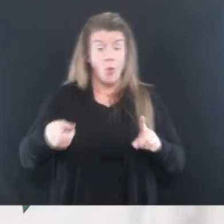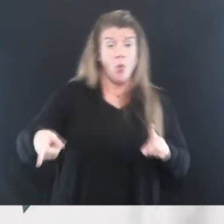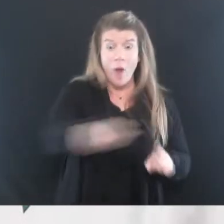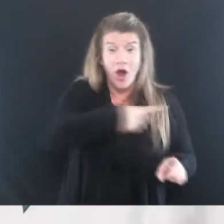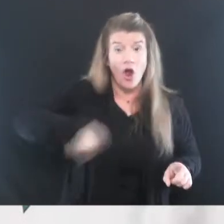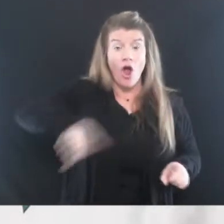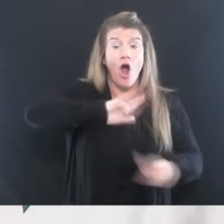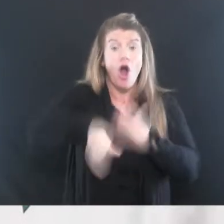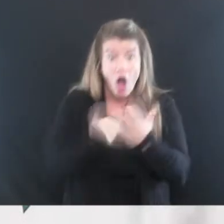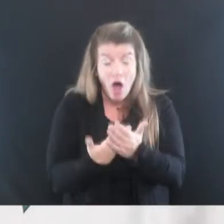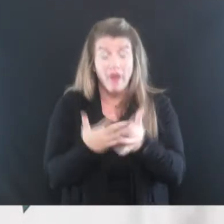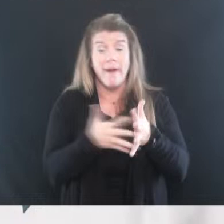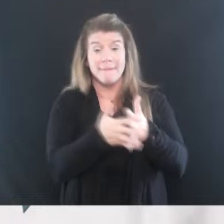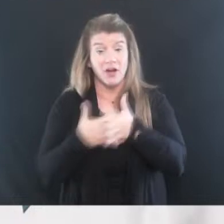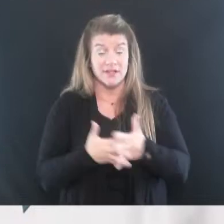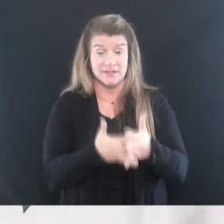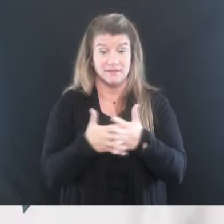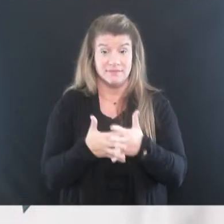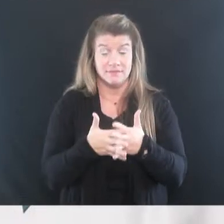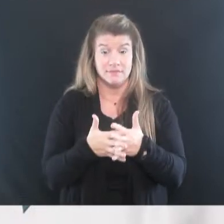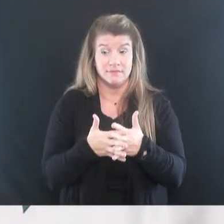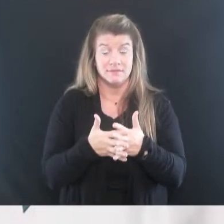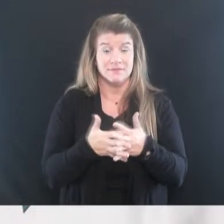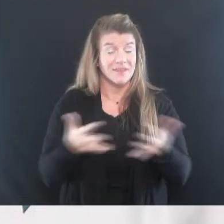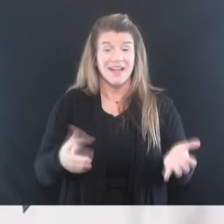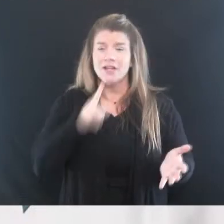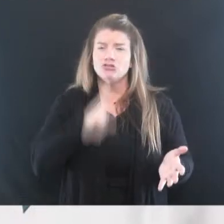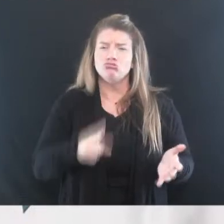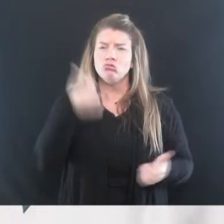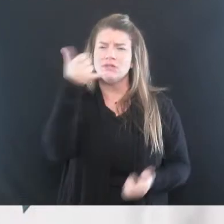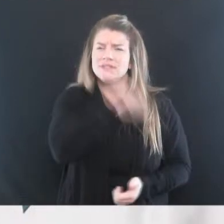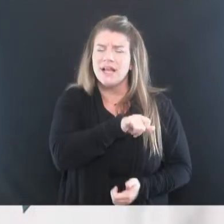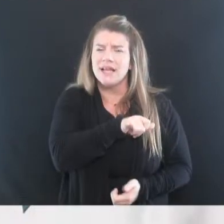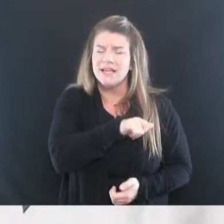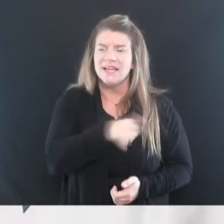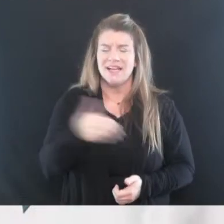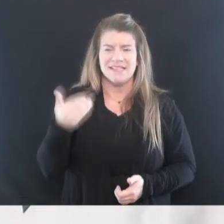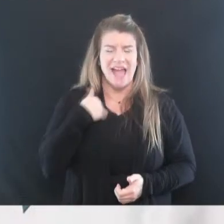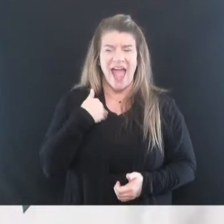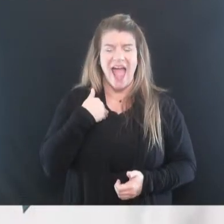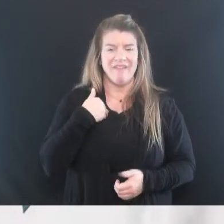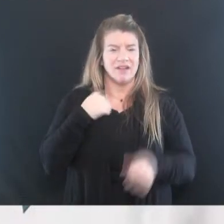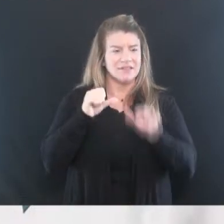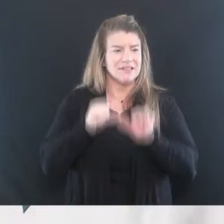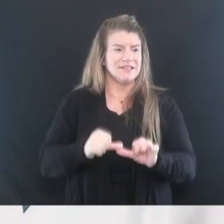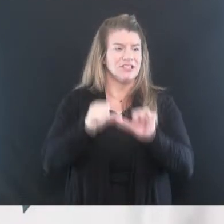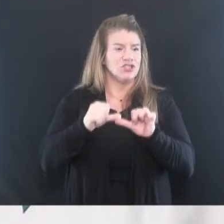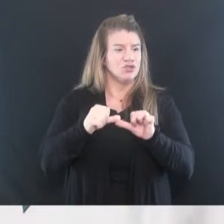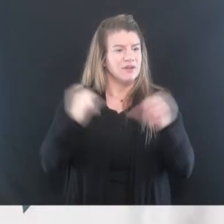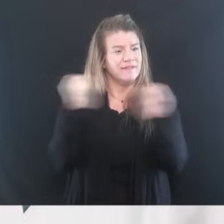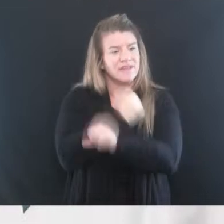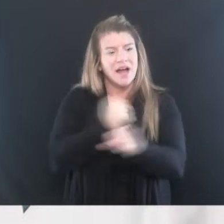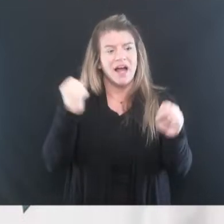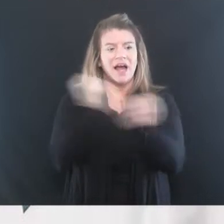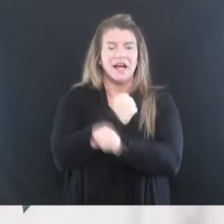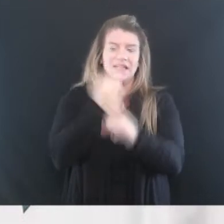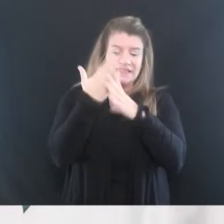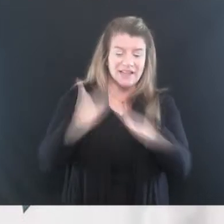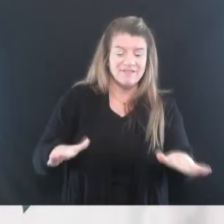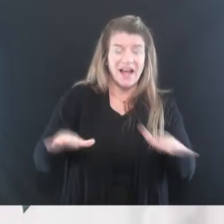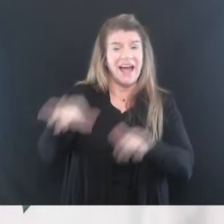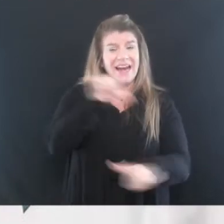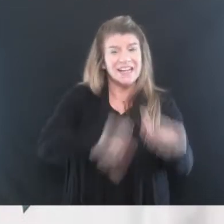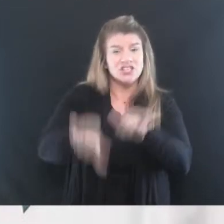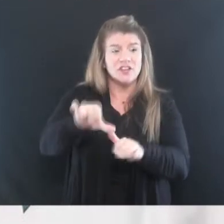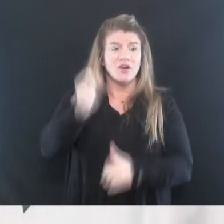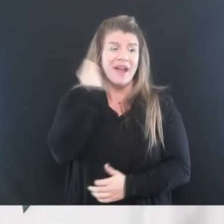crying out loud, you know, it is absolutely silly to have us continue to fight and divide one another every day like